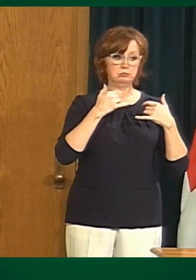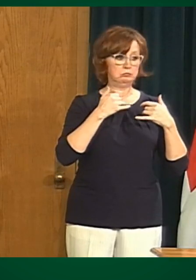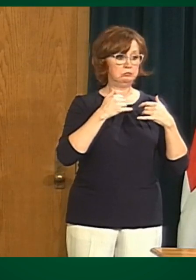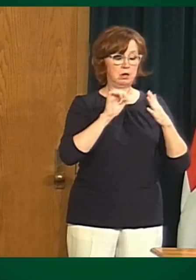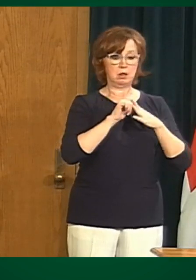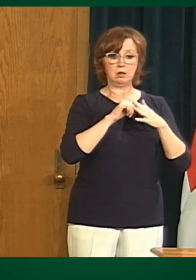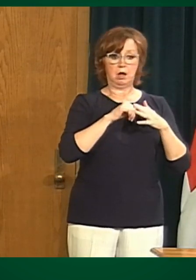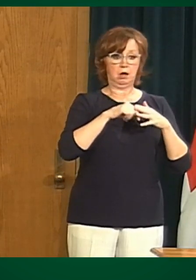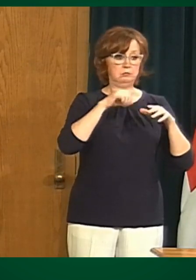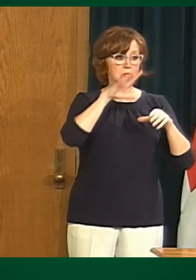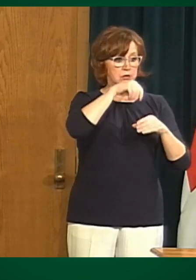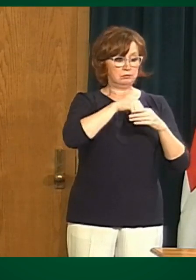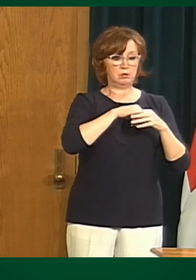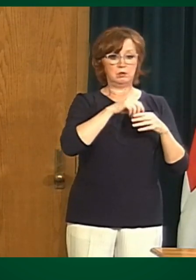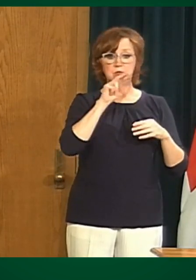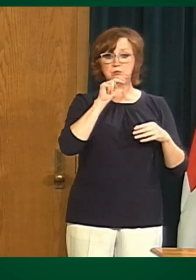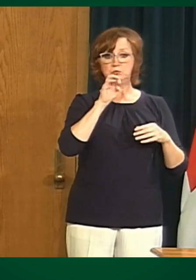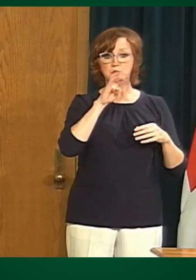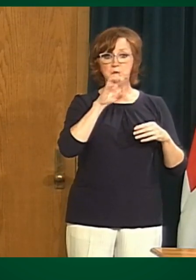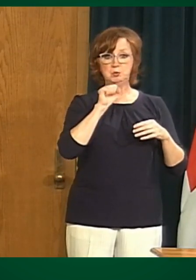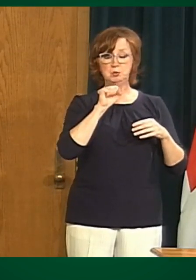has been followed up